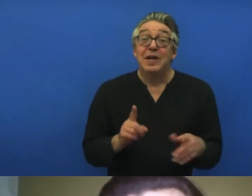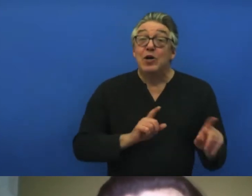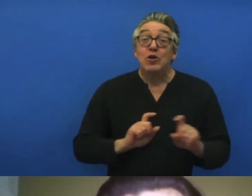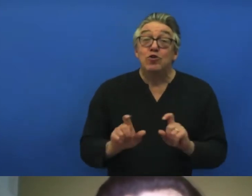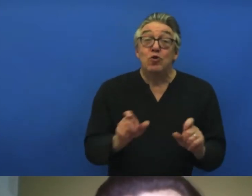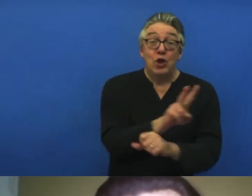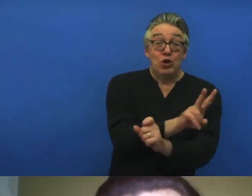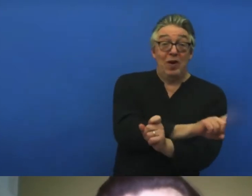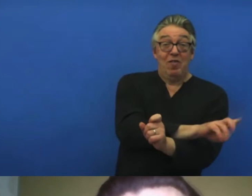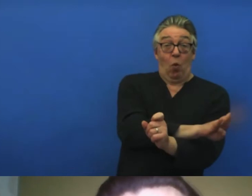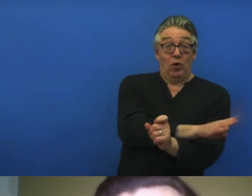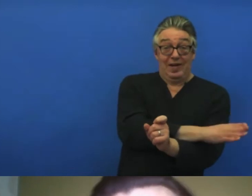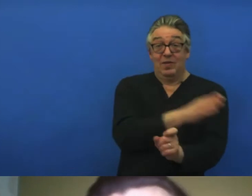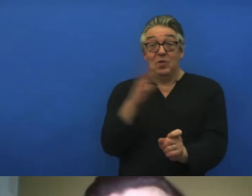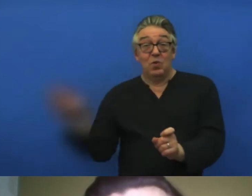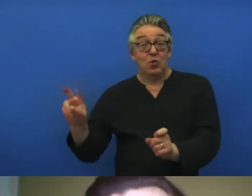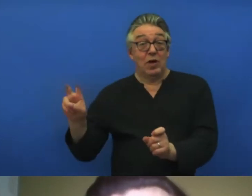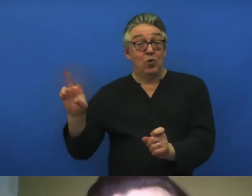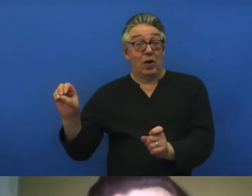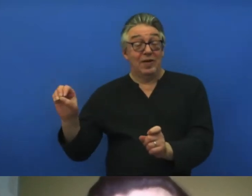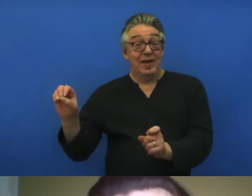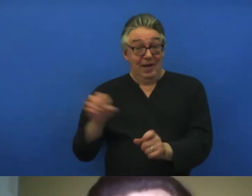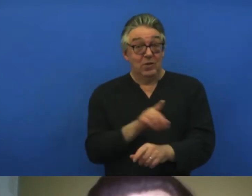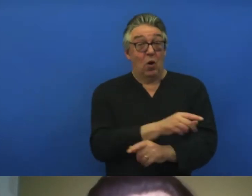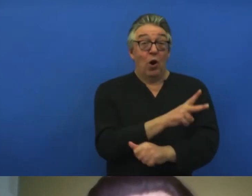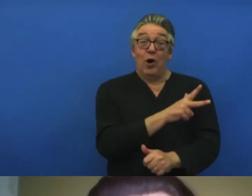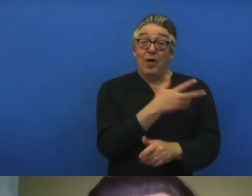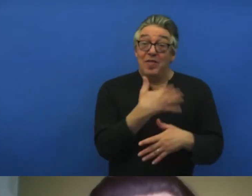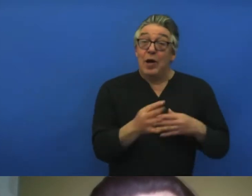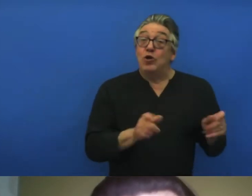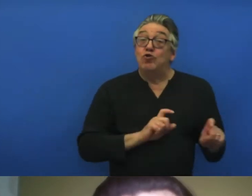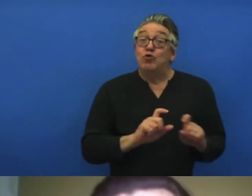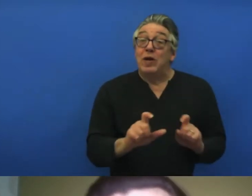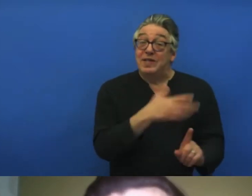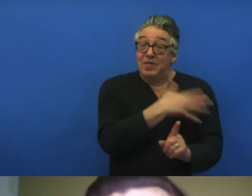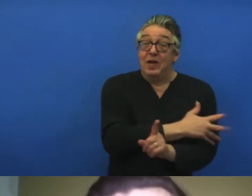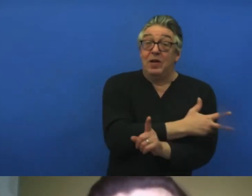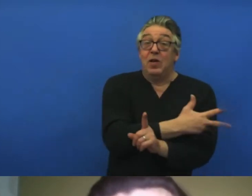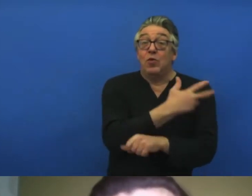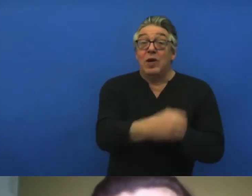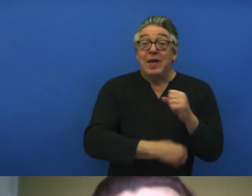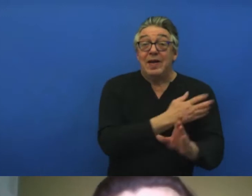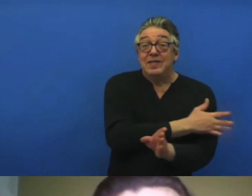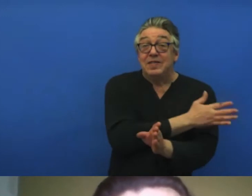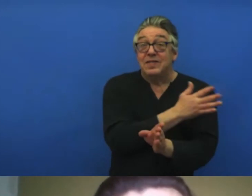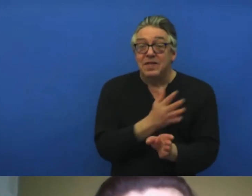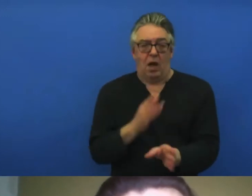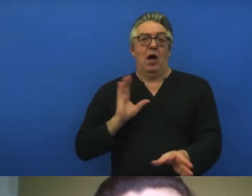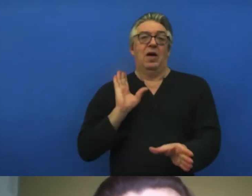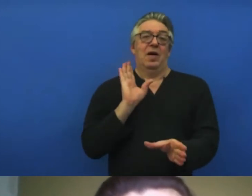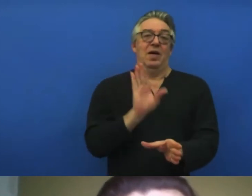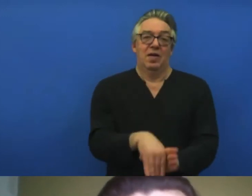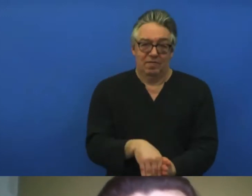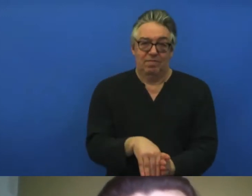it has been 3 years into the strategy before I was able to actually go through it and write feedback. And even that was